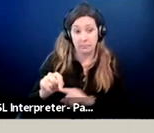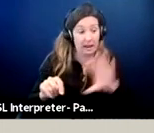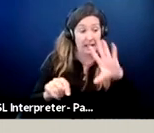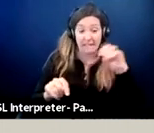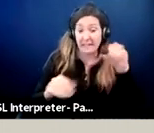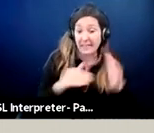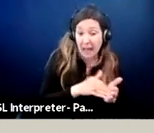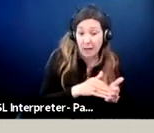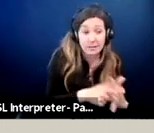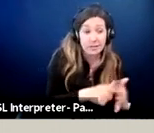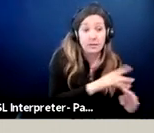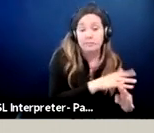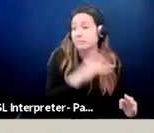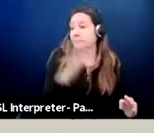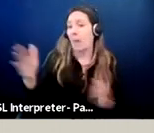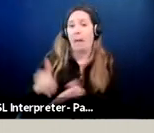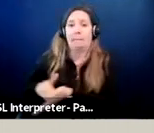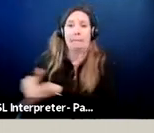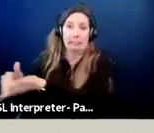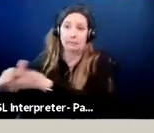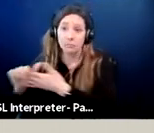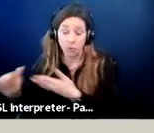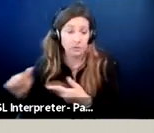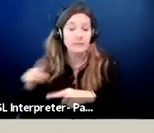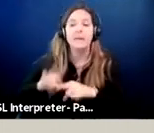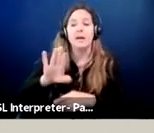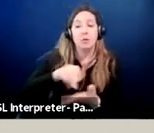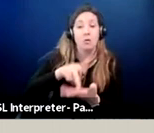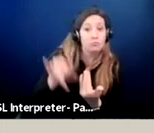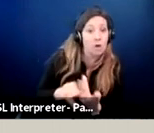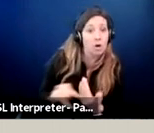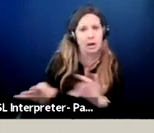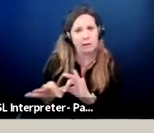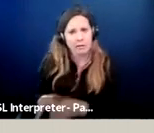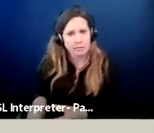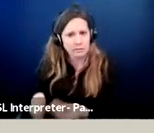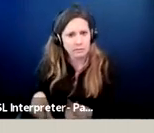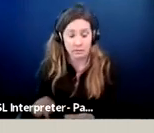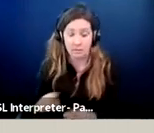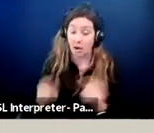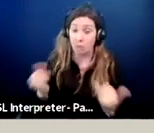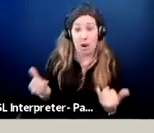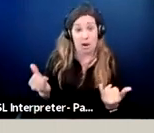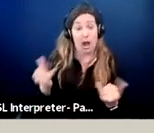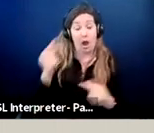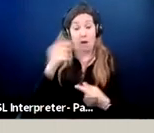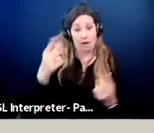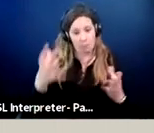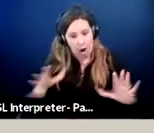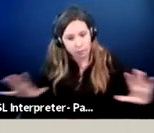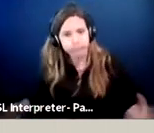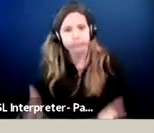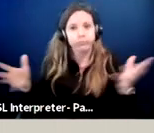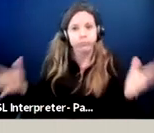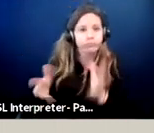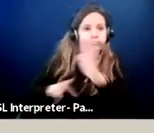dollars. So it all depends on your project costs and what you're doing, but there is a big, big mandate on green initiatives right now. And depending